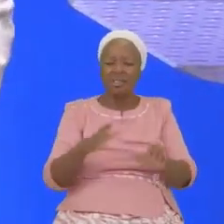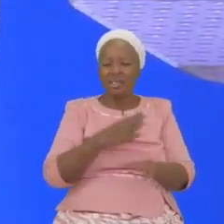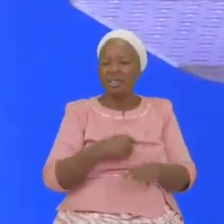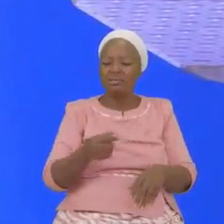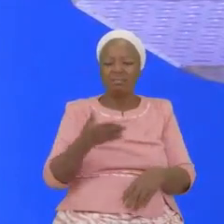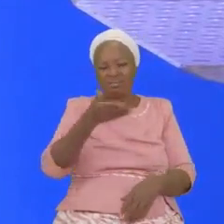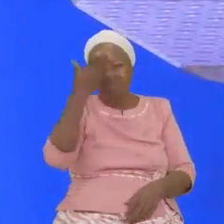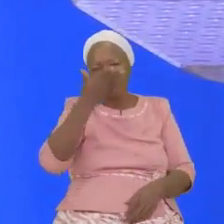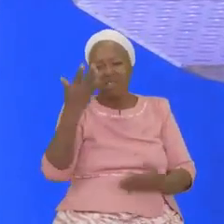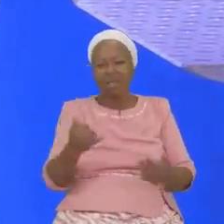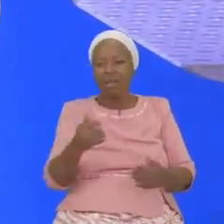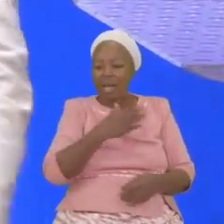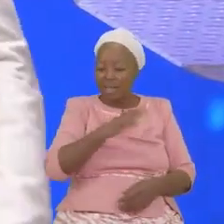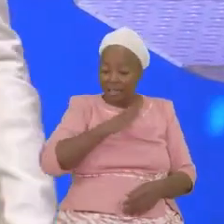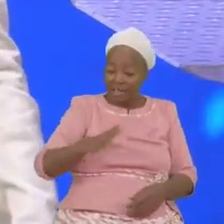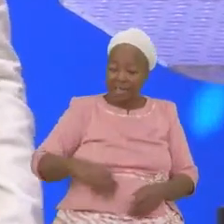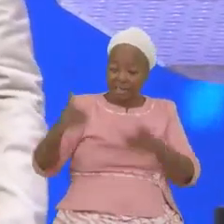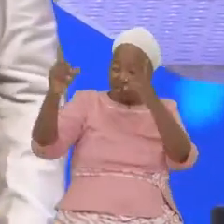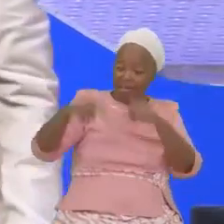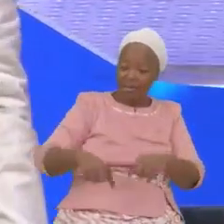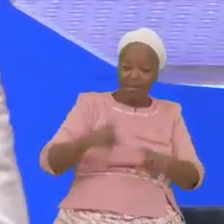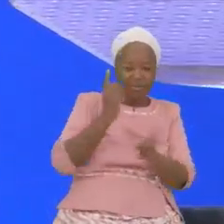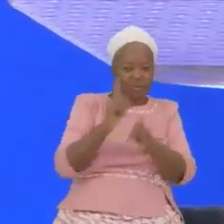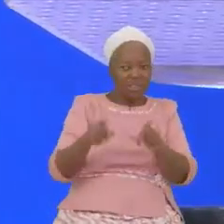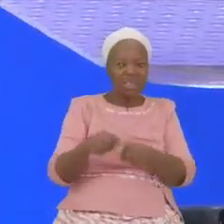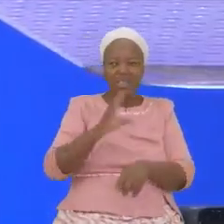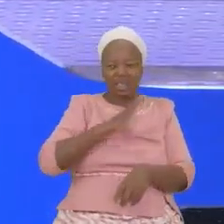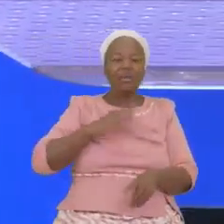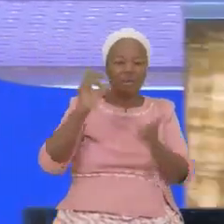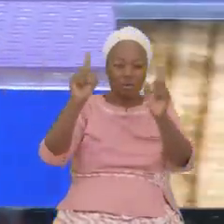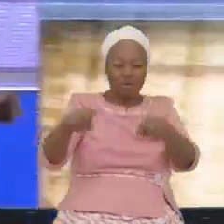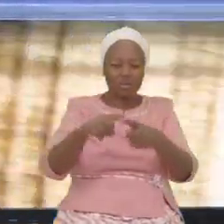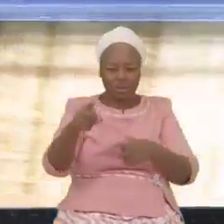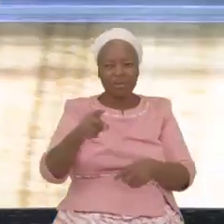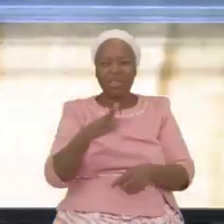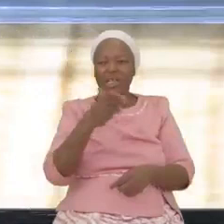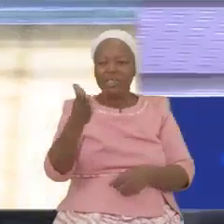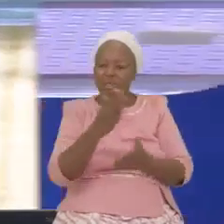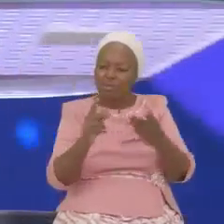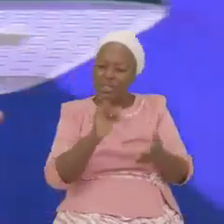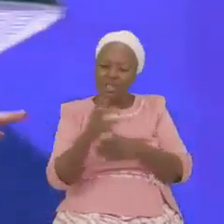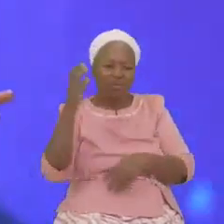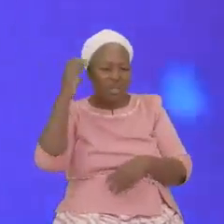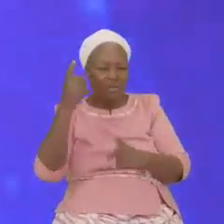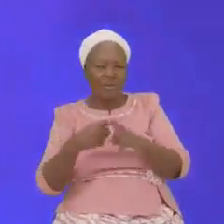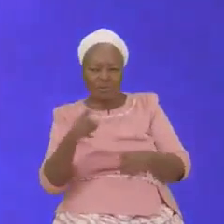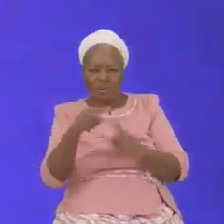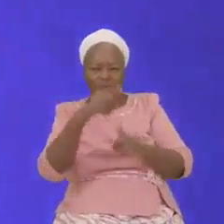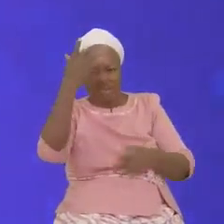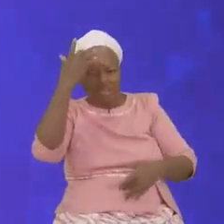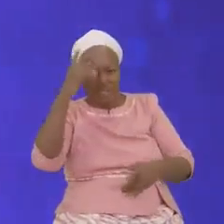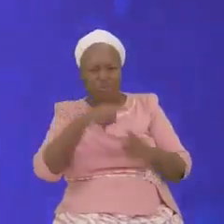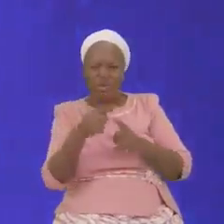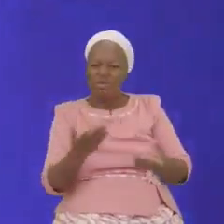like a welcome to you. There's one thing you will hear from him. When you're sick, when you